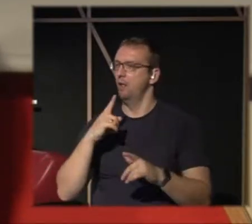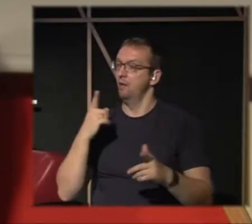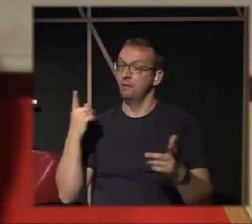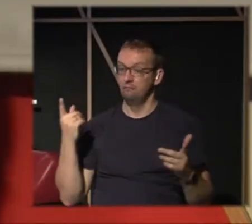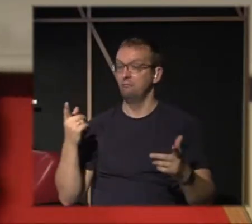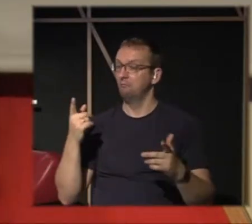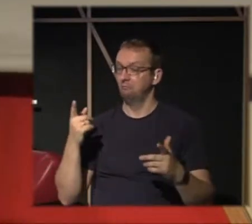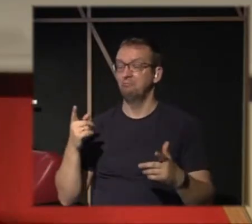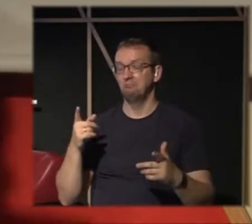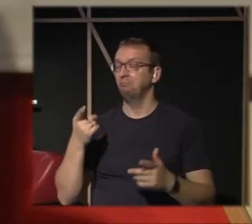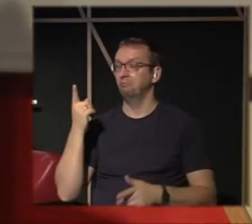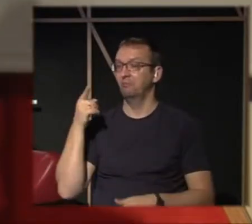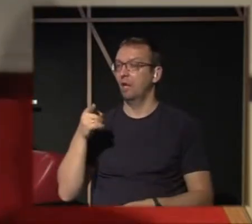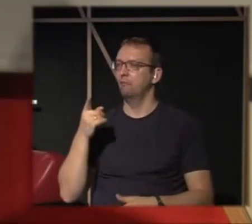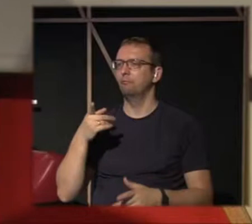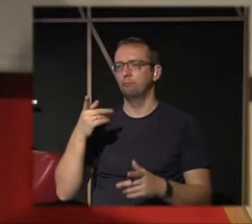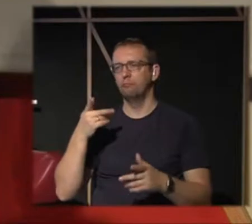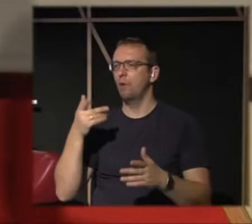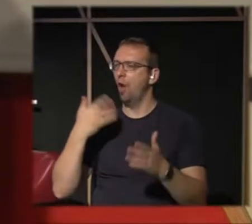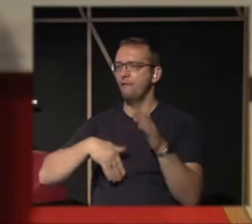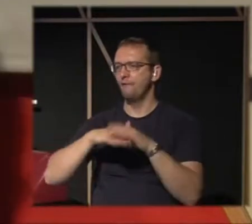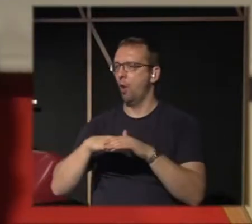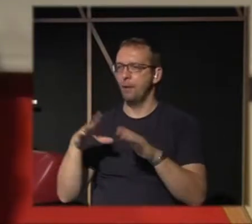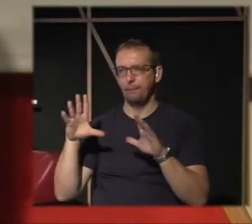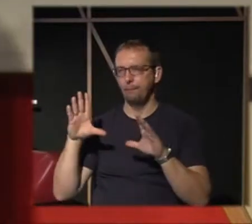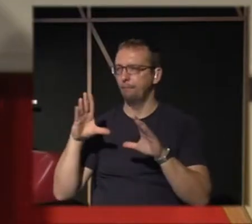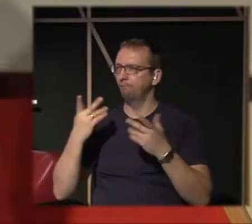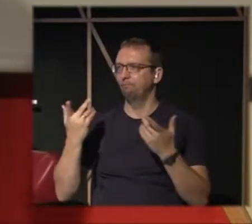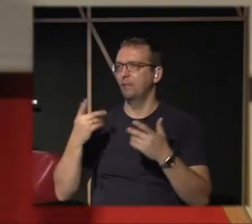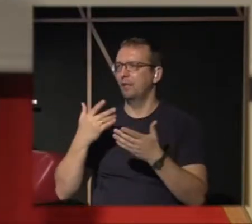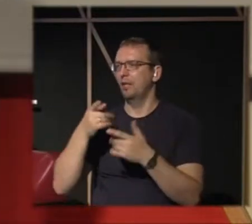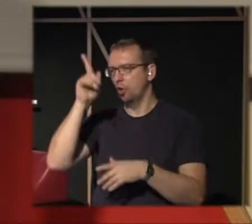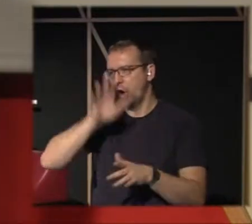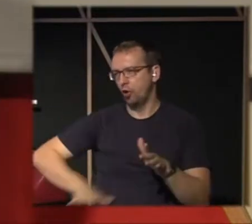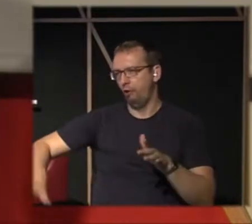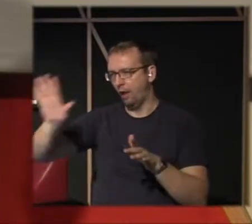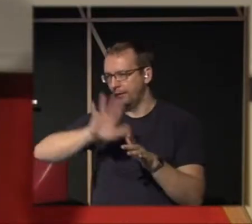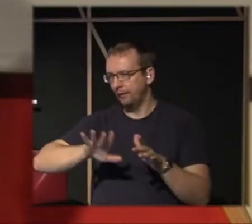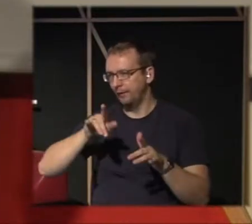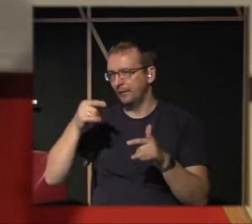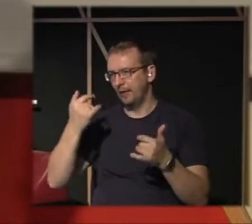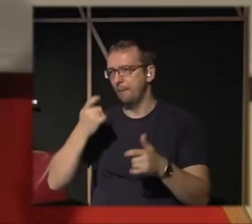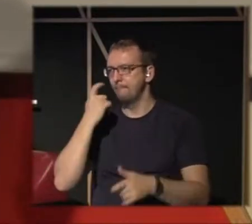But we'll also play a role, obviously, when we look at Euro 2020.